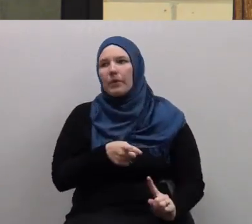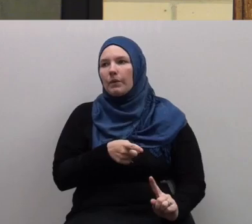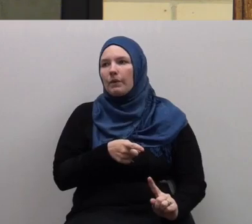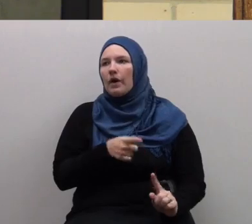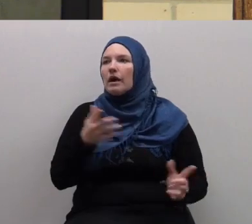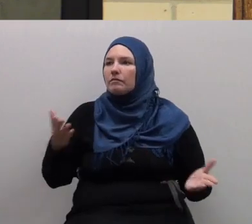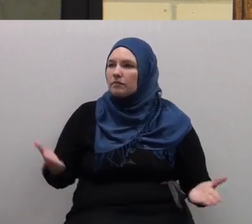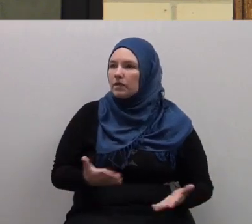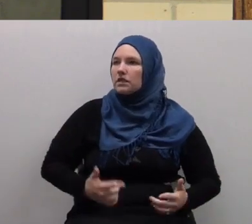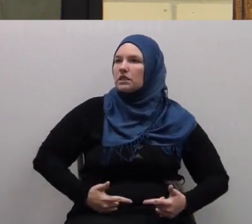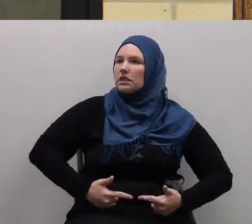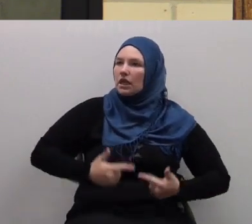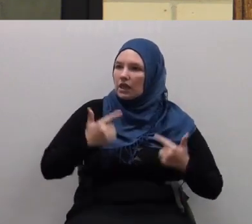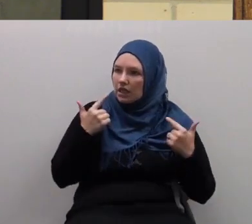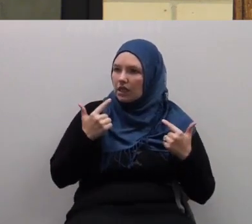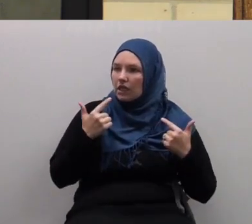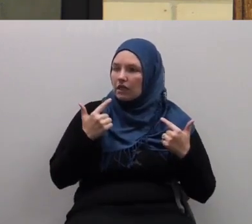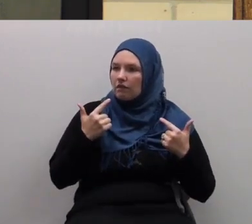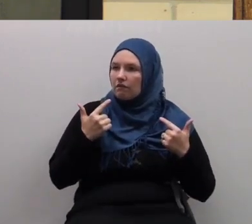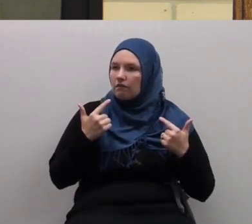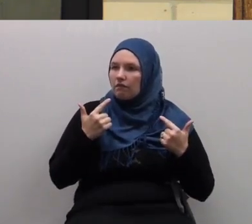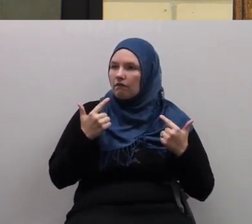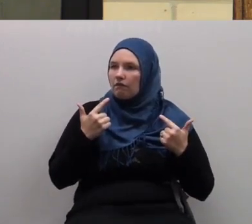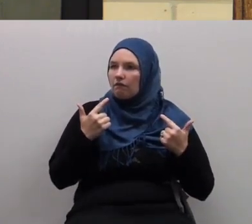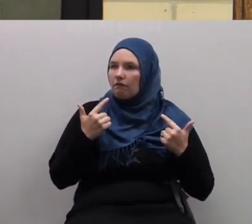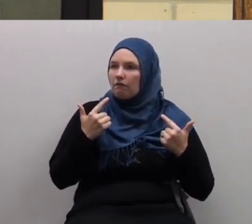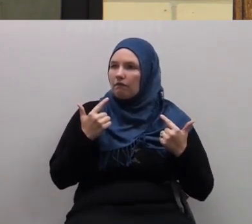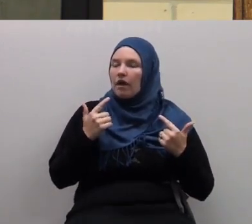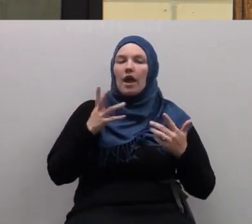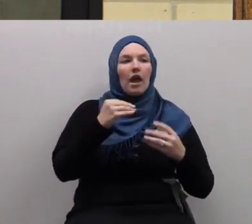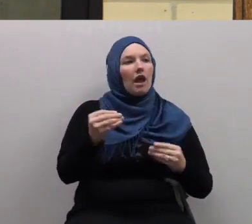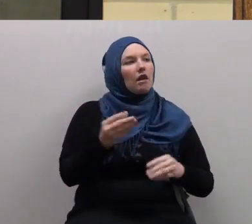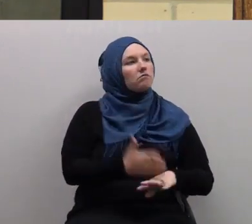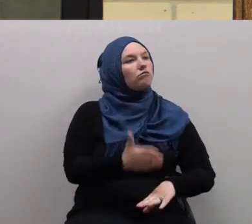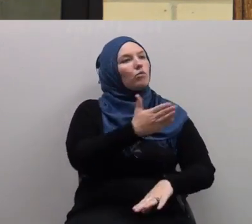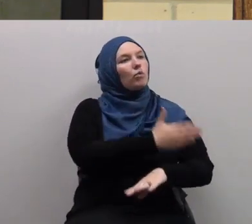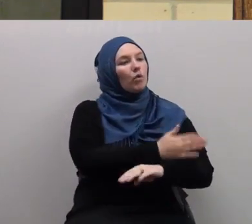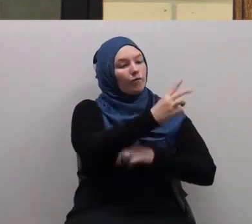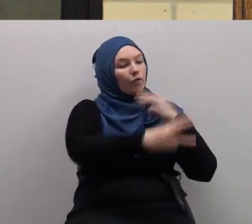life better than what I got when I came here.